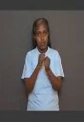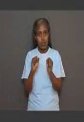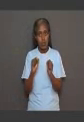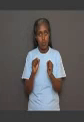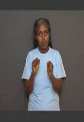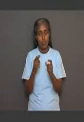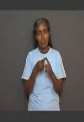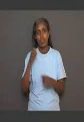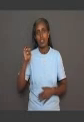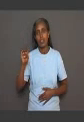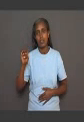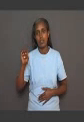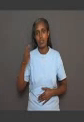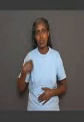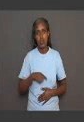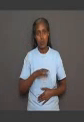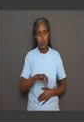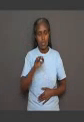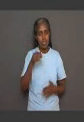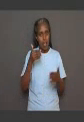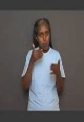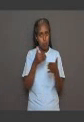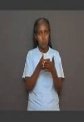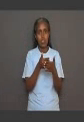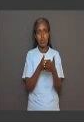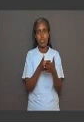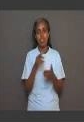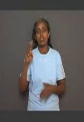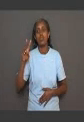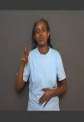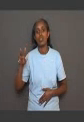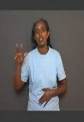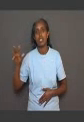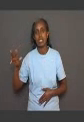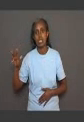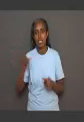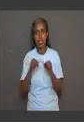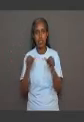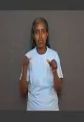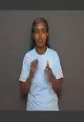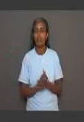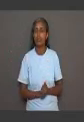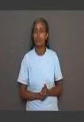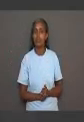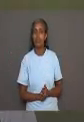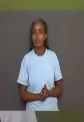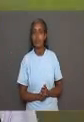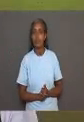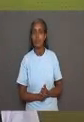When we solve for E, we get approximately 23